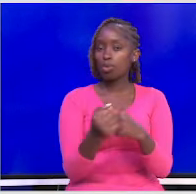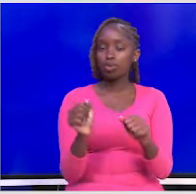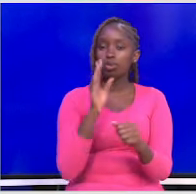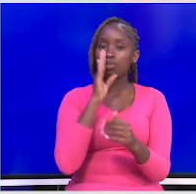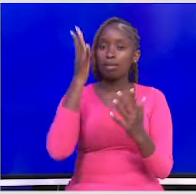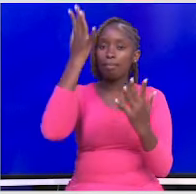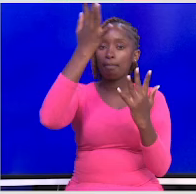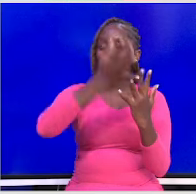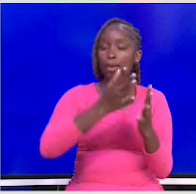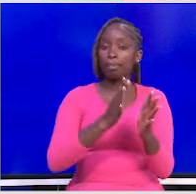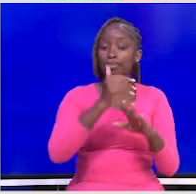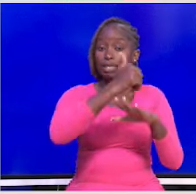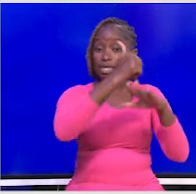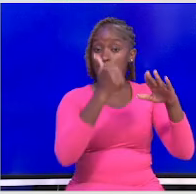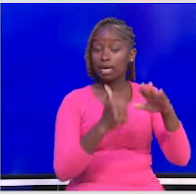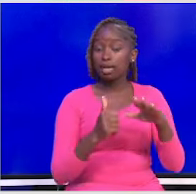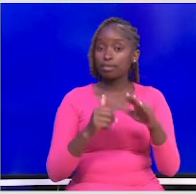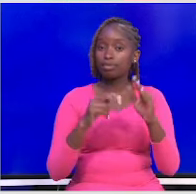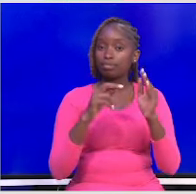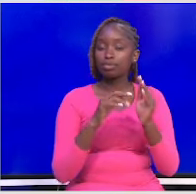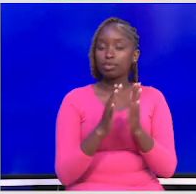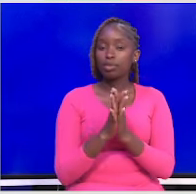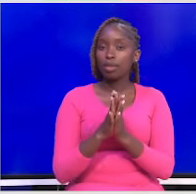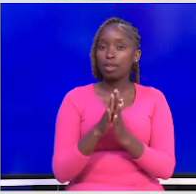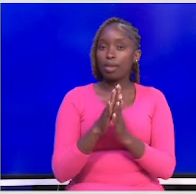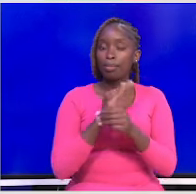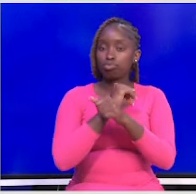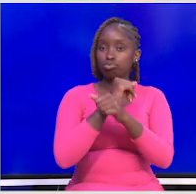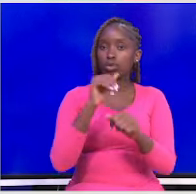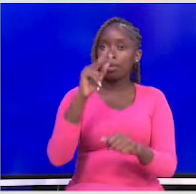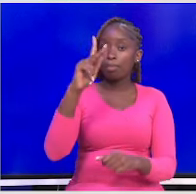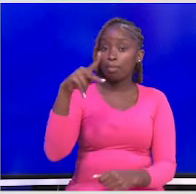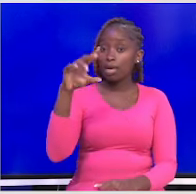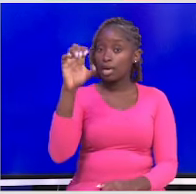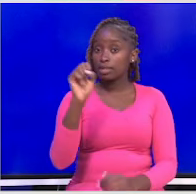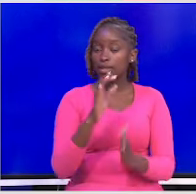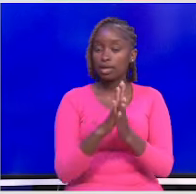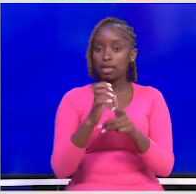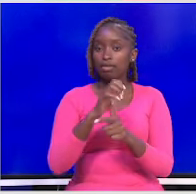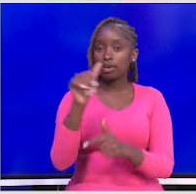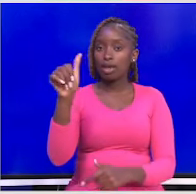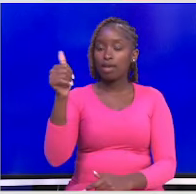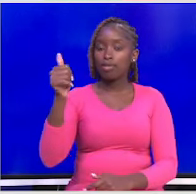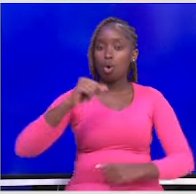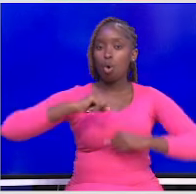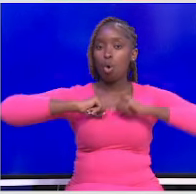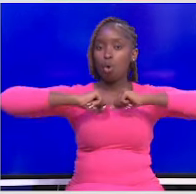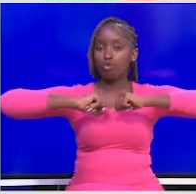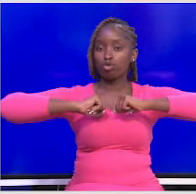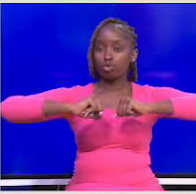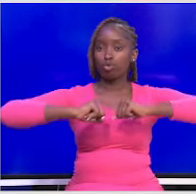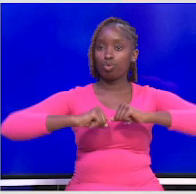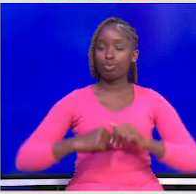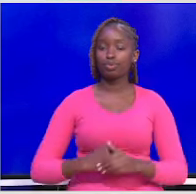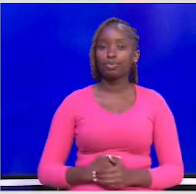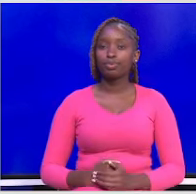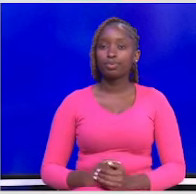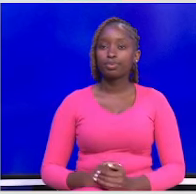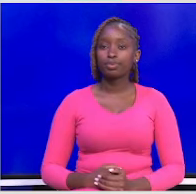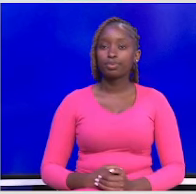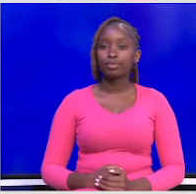the guidance of principal secretaries and other relevant officials.